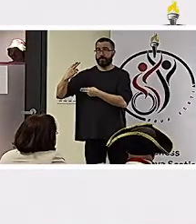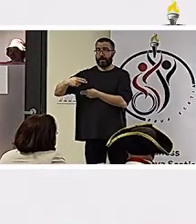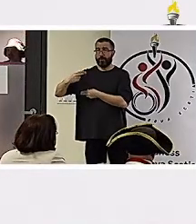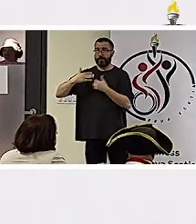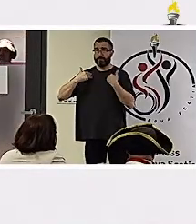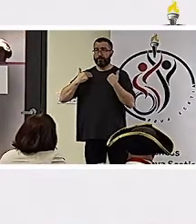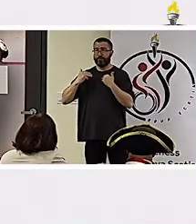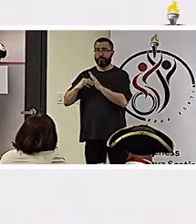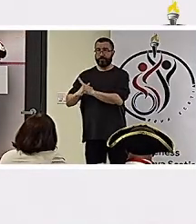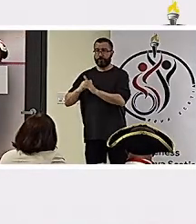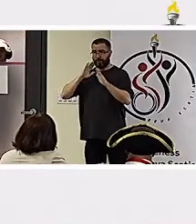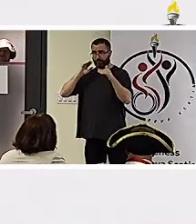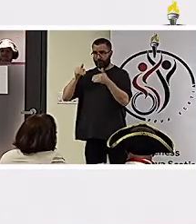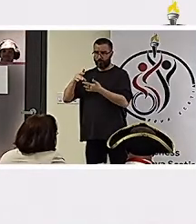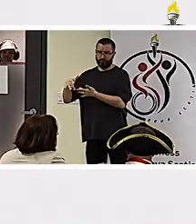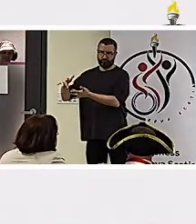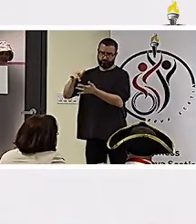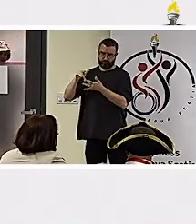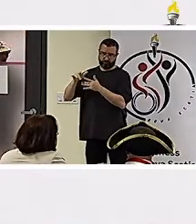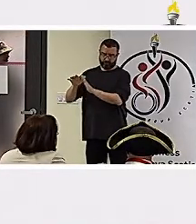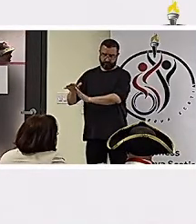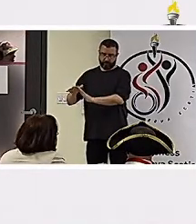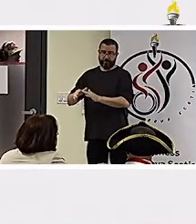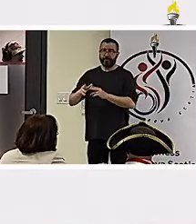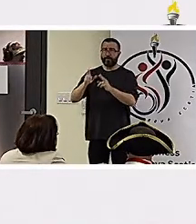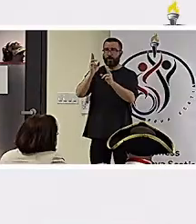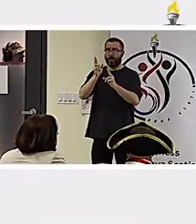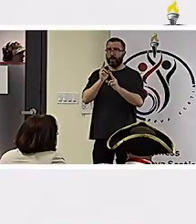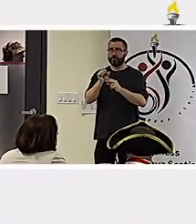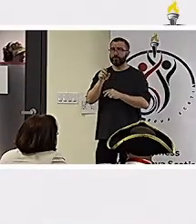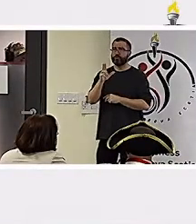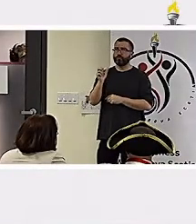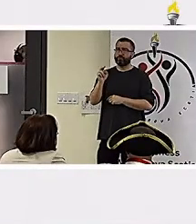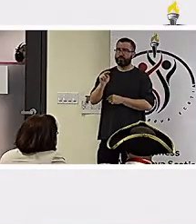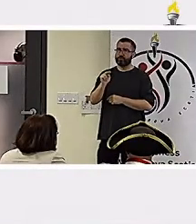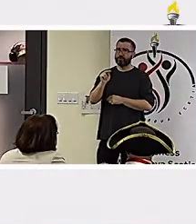on tourism. The Honourable Susan